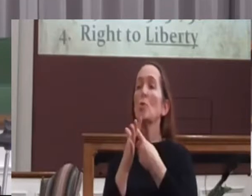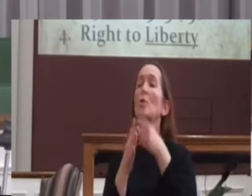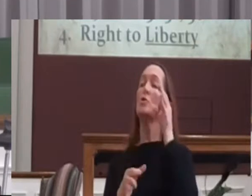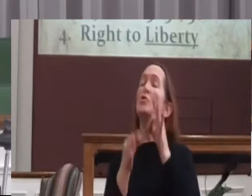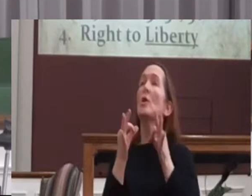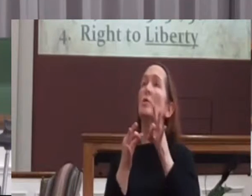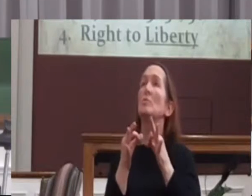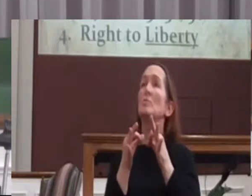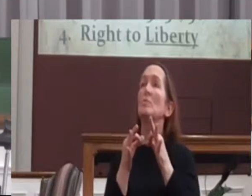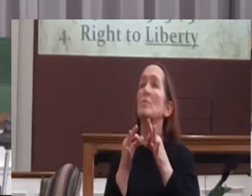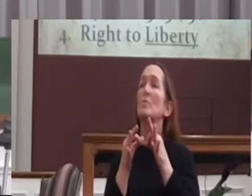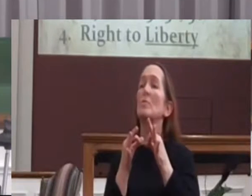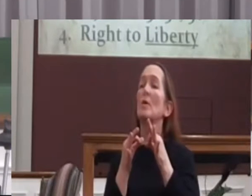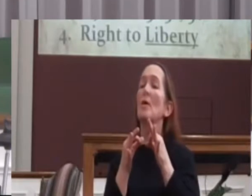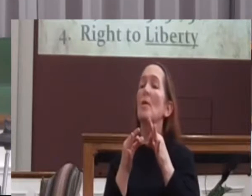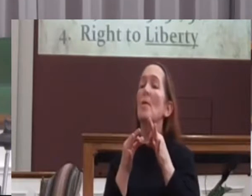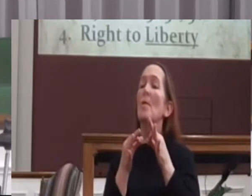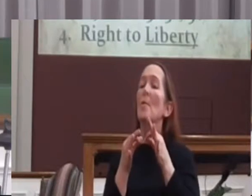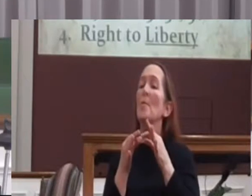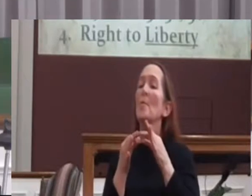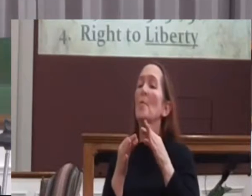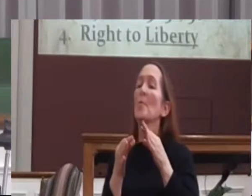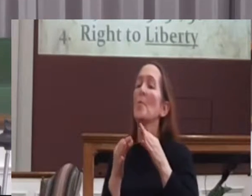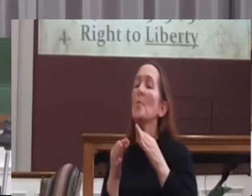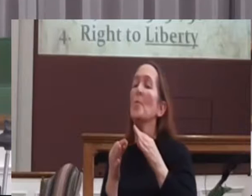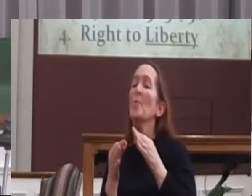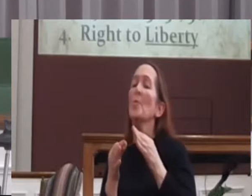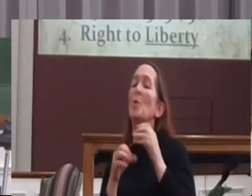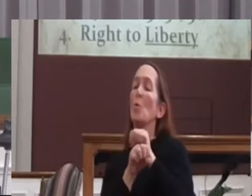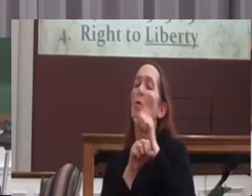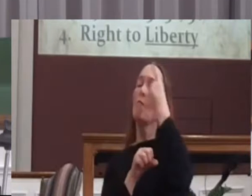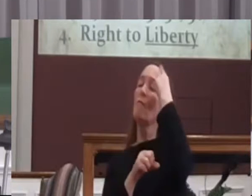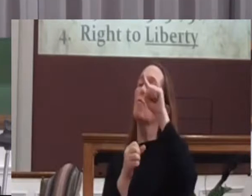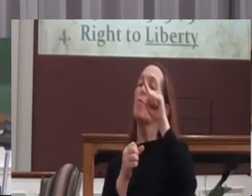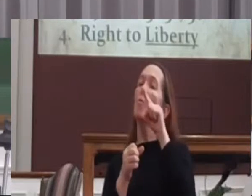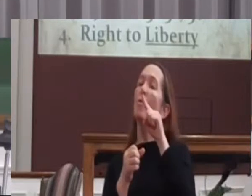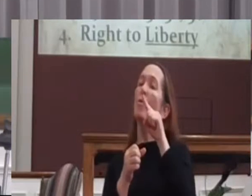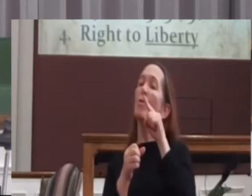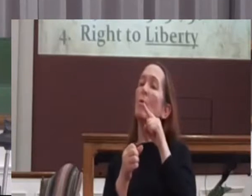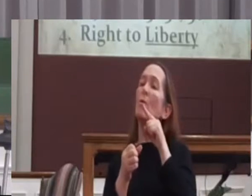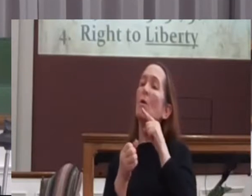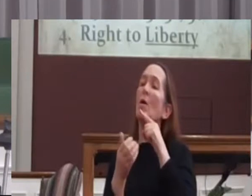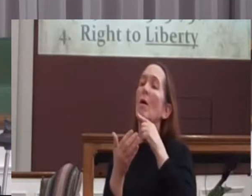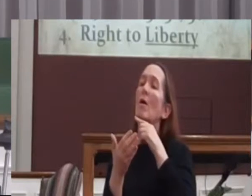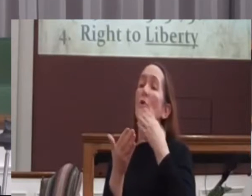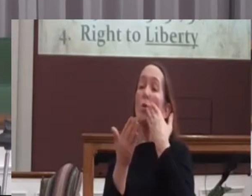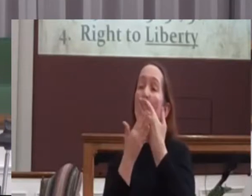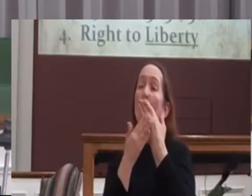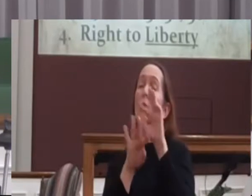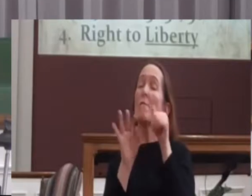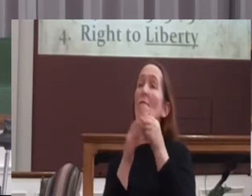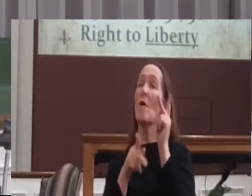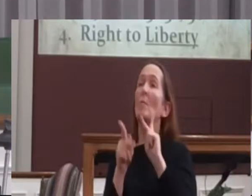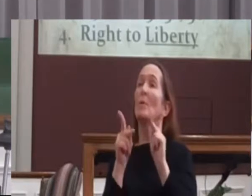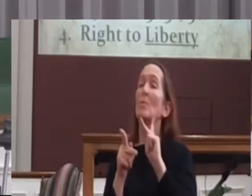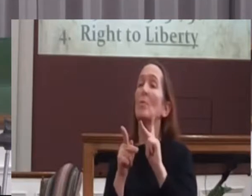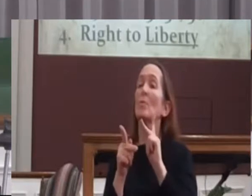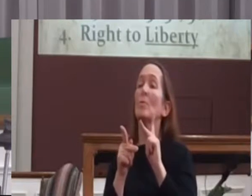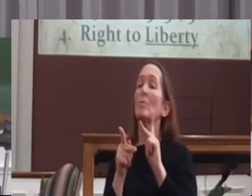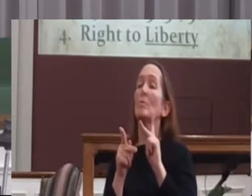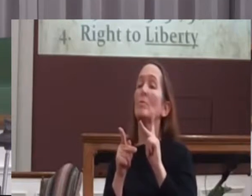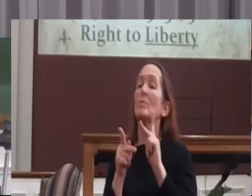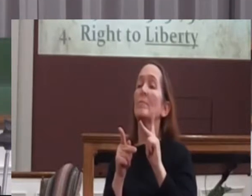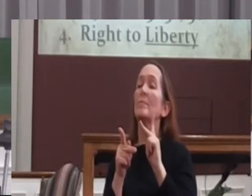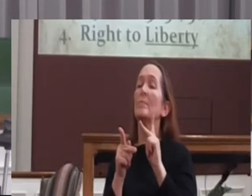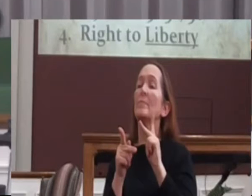tranquility, provide for the common defense, promote the general welfare, and secure the blessings